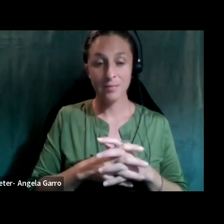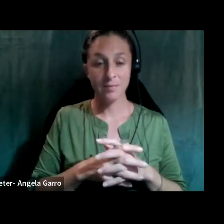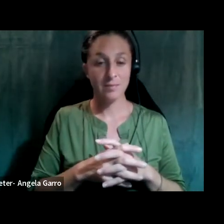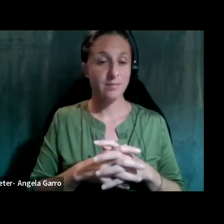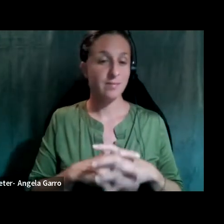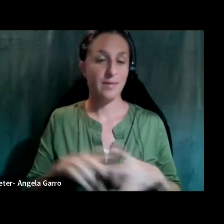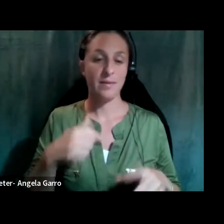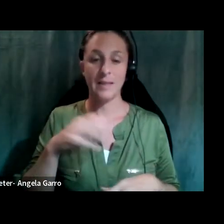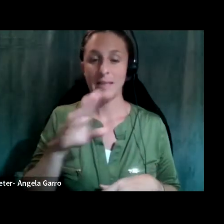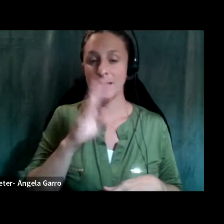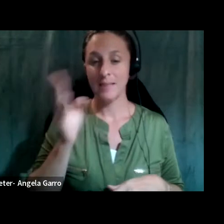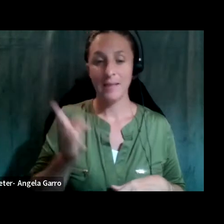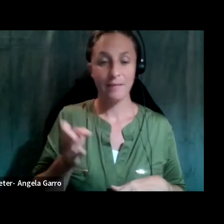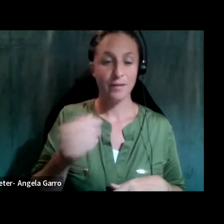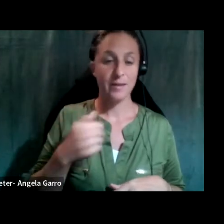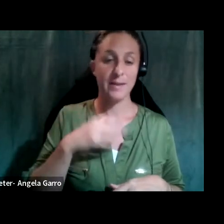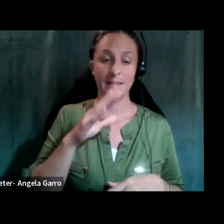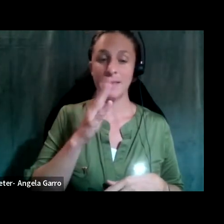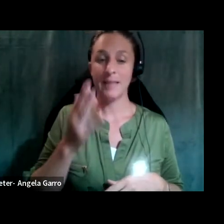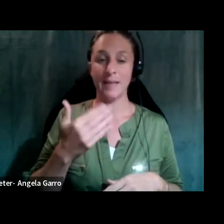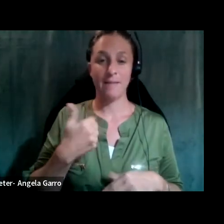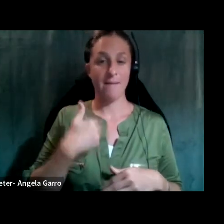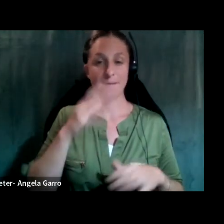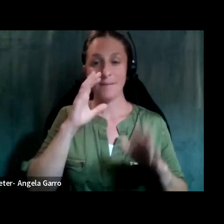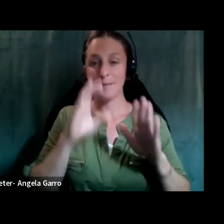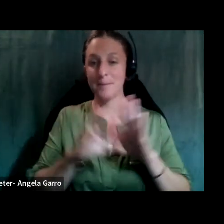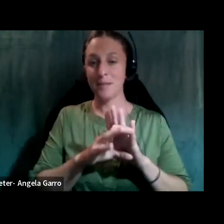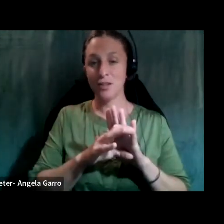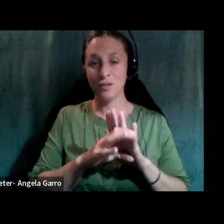never had a picture.